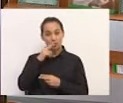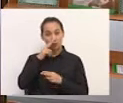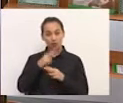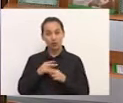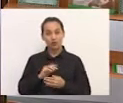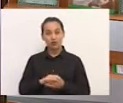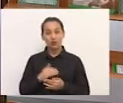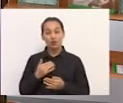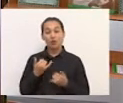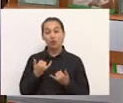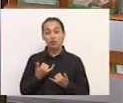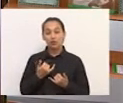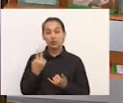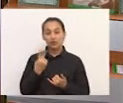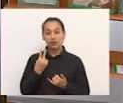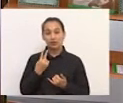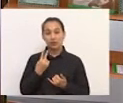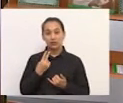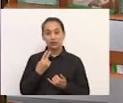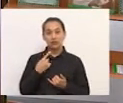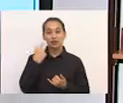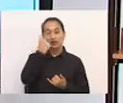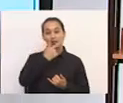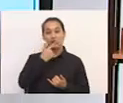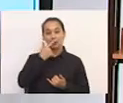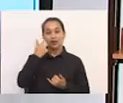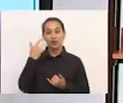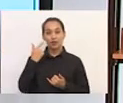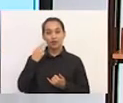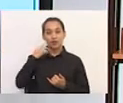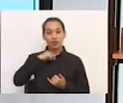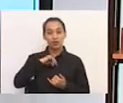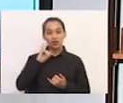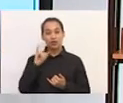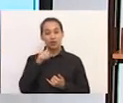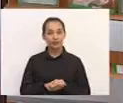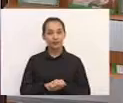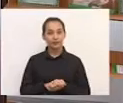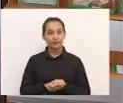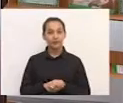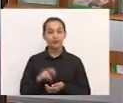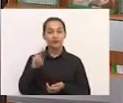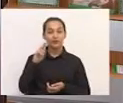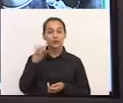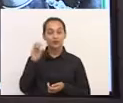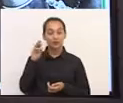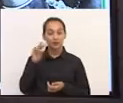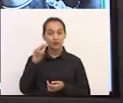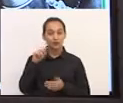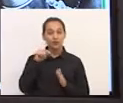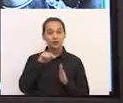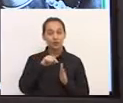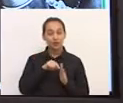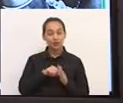qahramonni xoh salbiy, xoh ijobiyga ajratish sizning o'zingizga havola. Dostonda ot